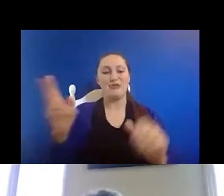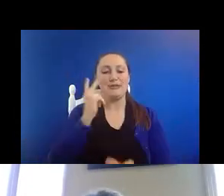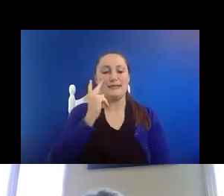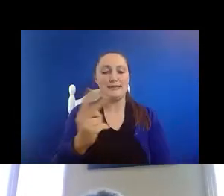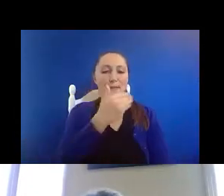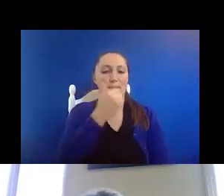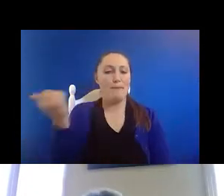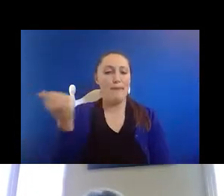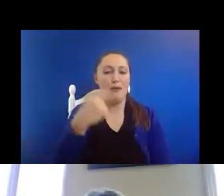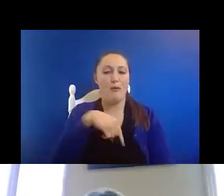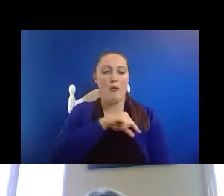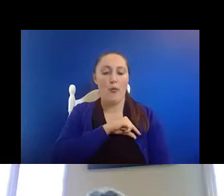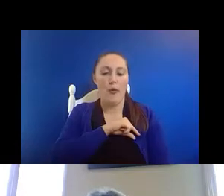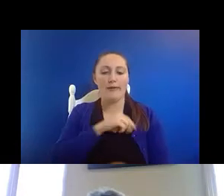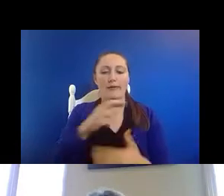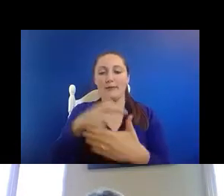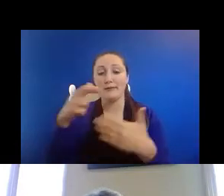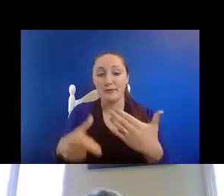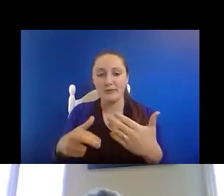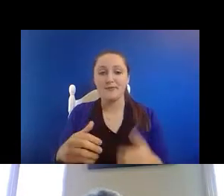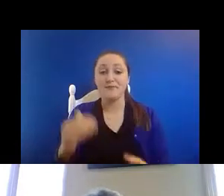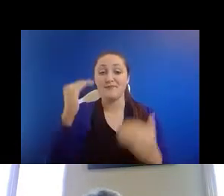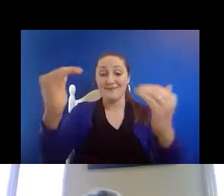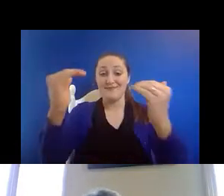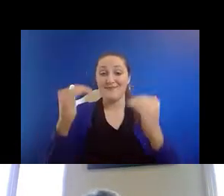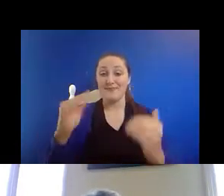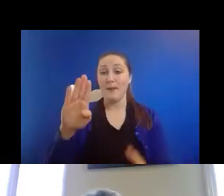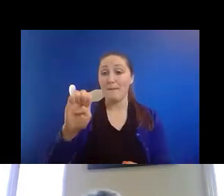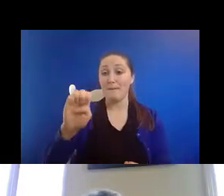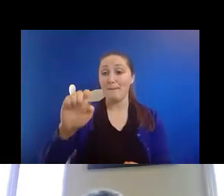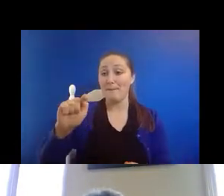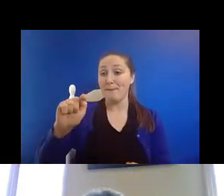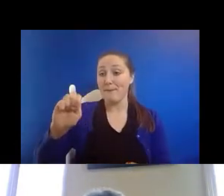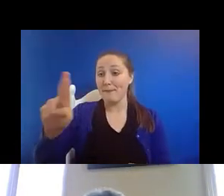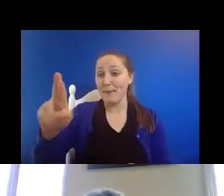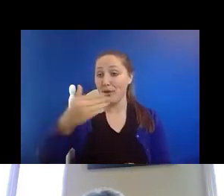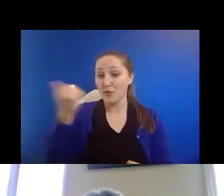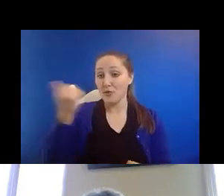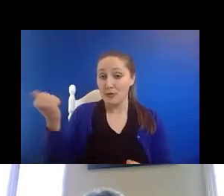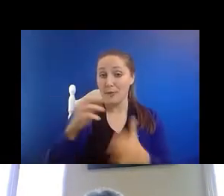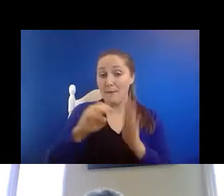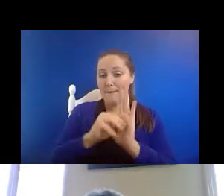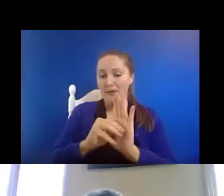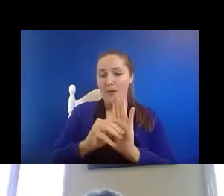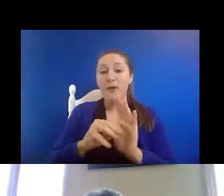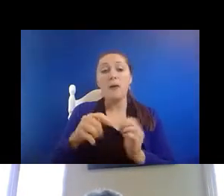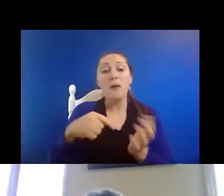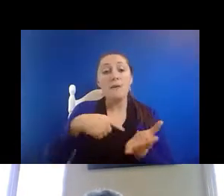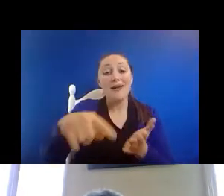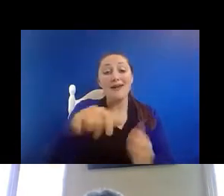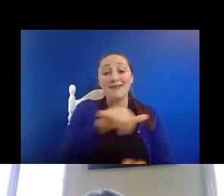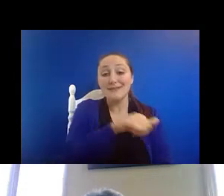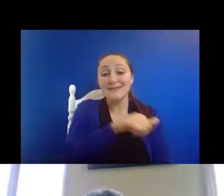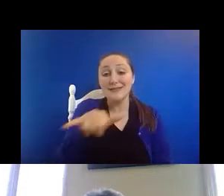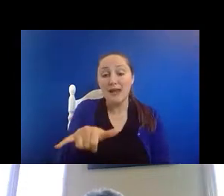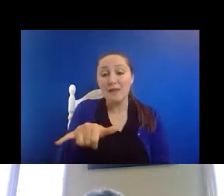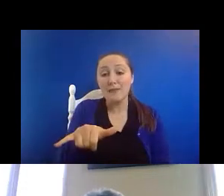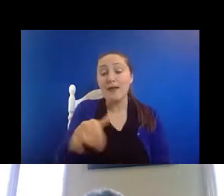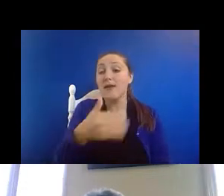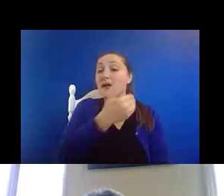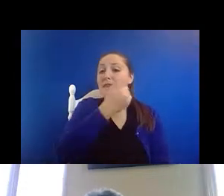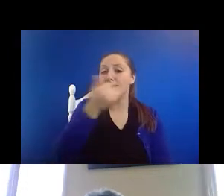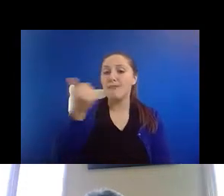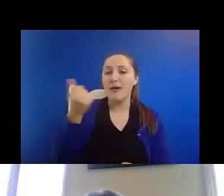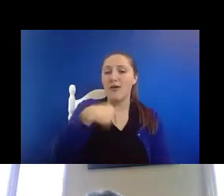better model is to actually be able to pay the same amount of money and to get better quality and